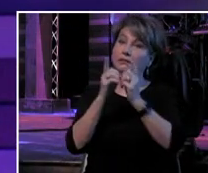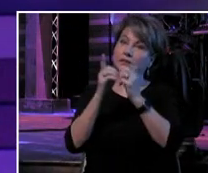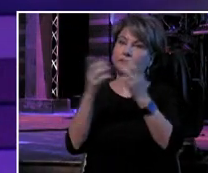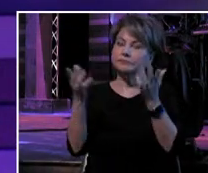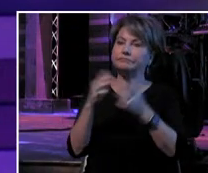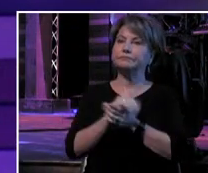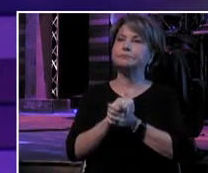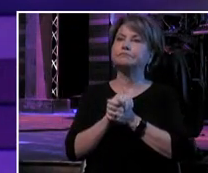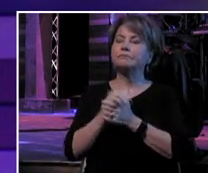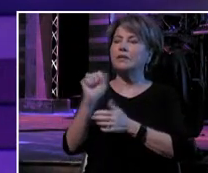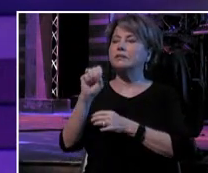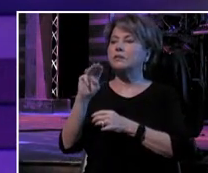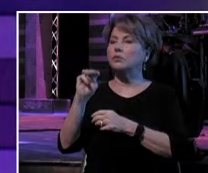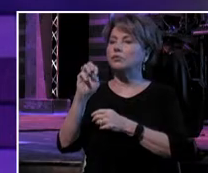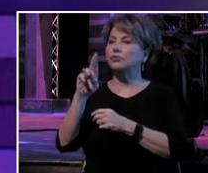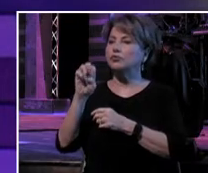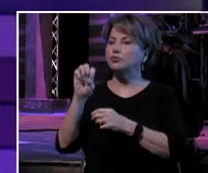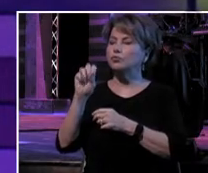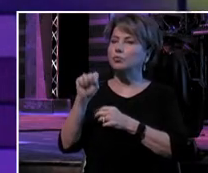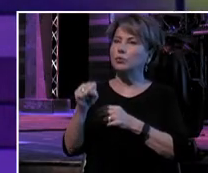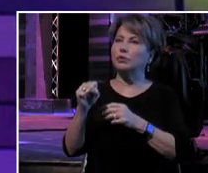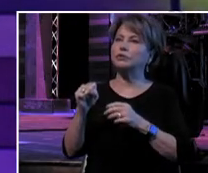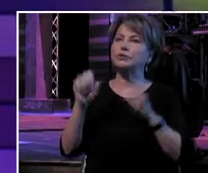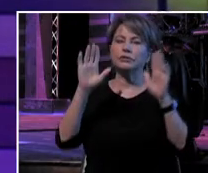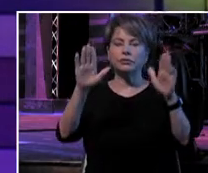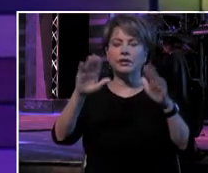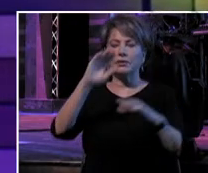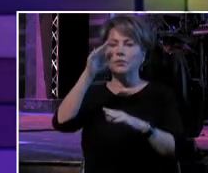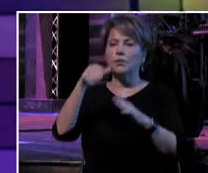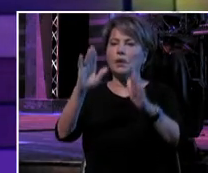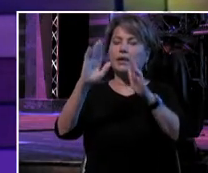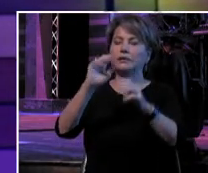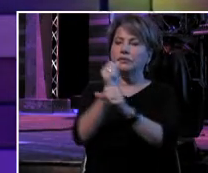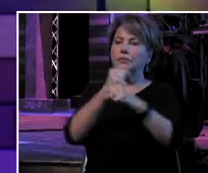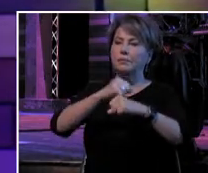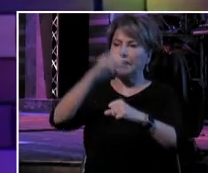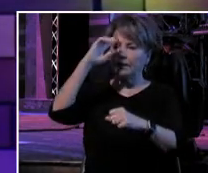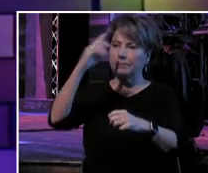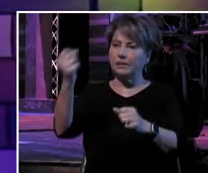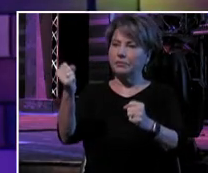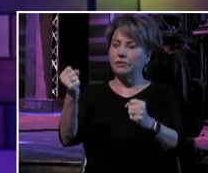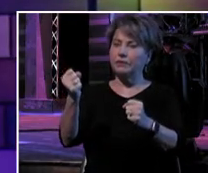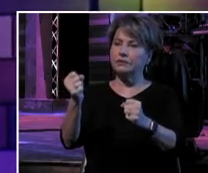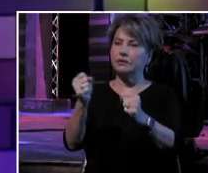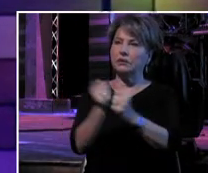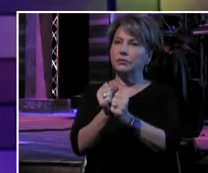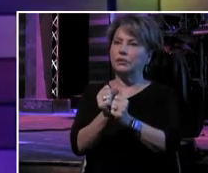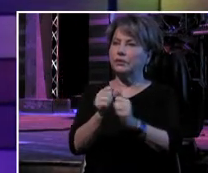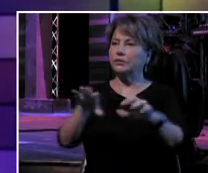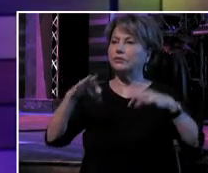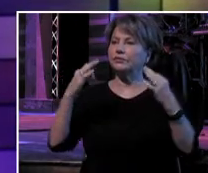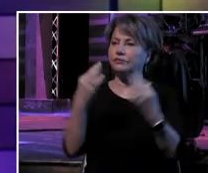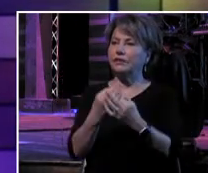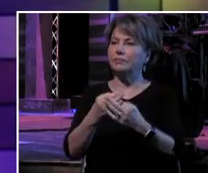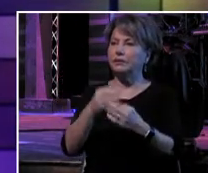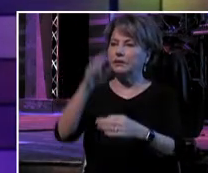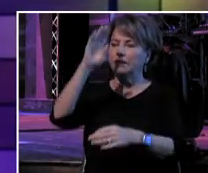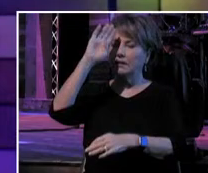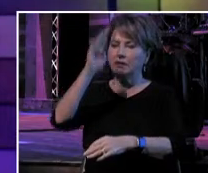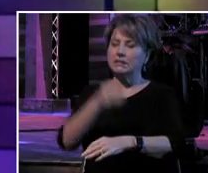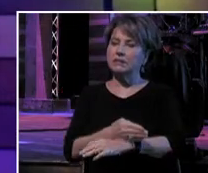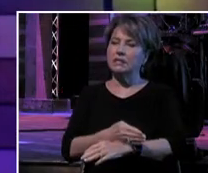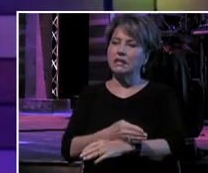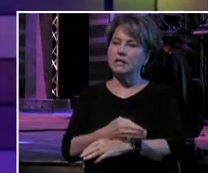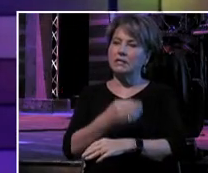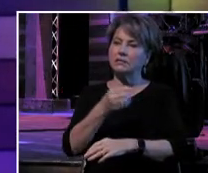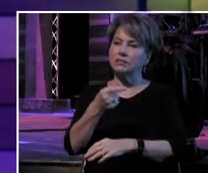to make memories with your son, with your grandson, with your nephew. Grandpas and uncles would love for you to bring out your younger guys in the